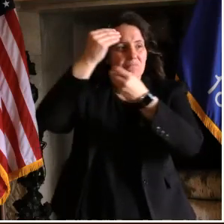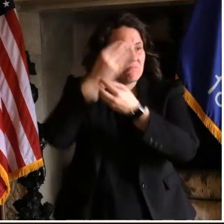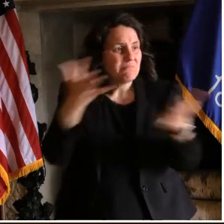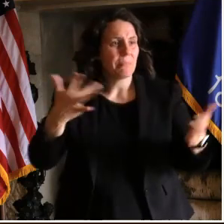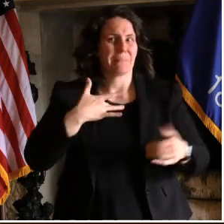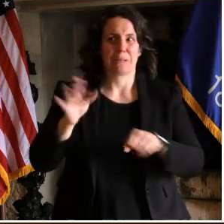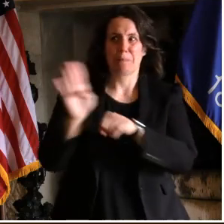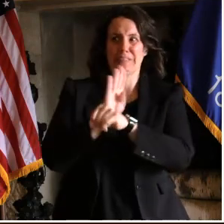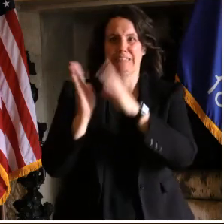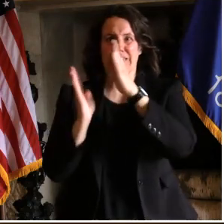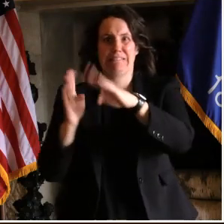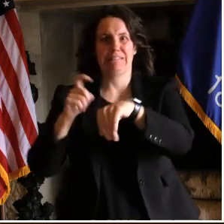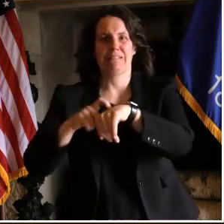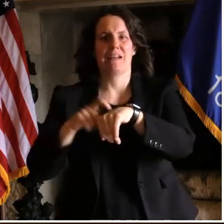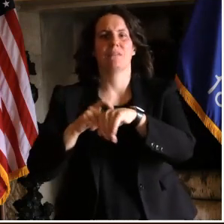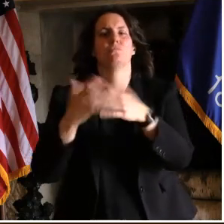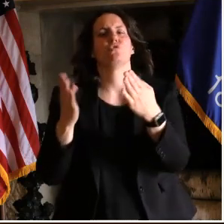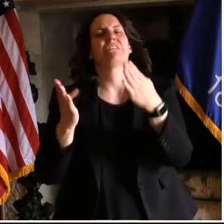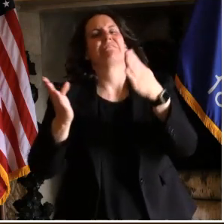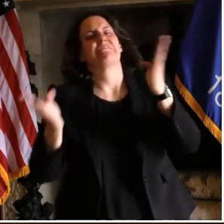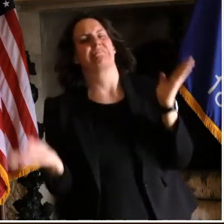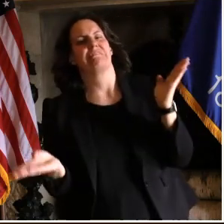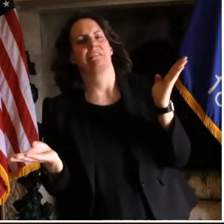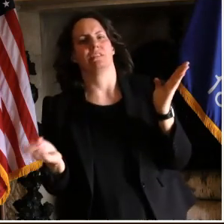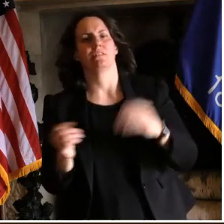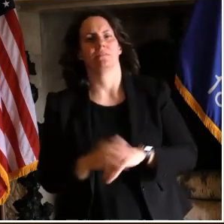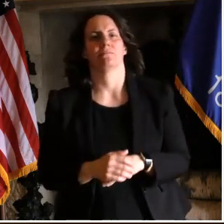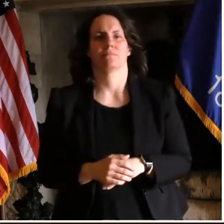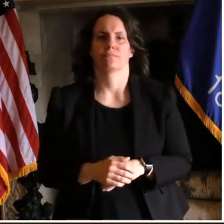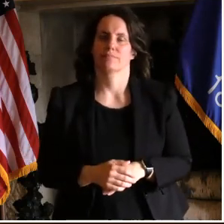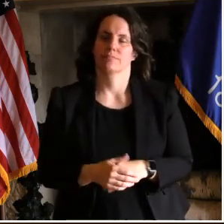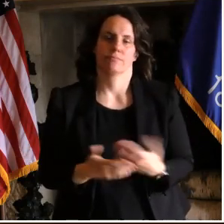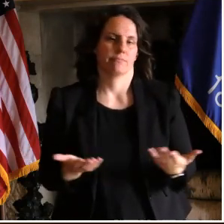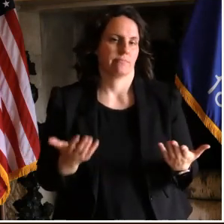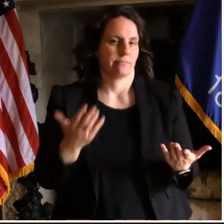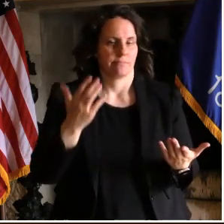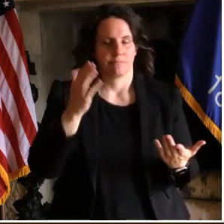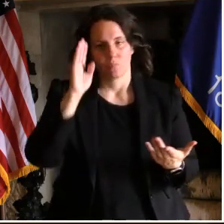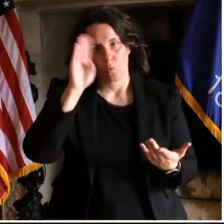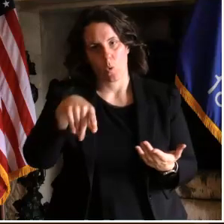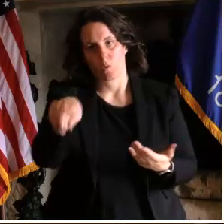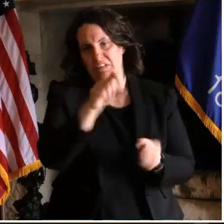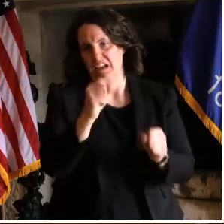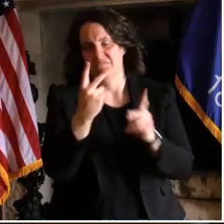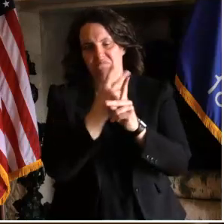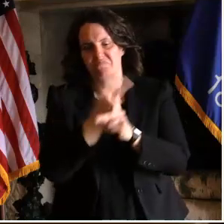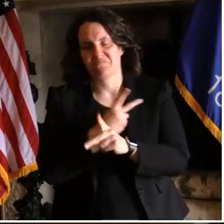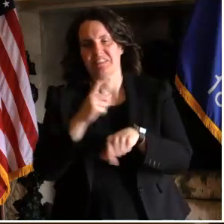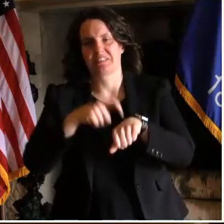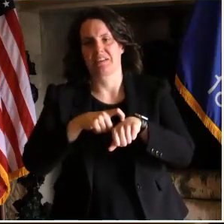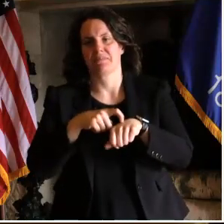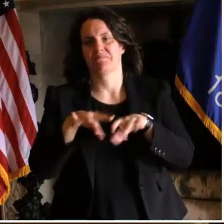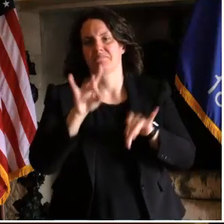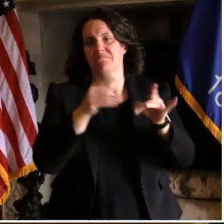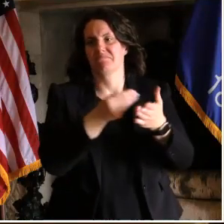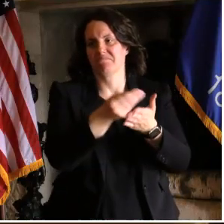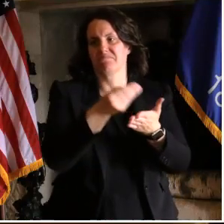a problem. Thank you, Brian. Now, thank you for your patience, Marty Michelson from Milwaukee Public Radio.